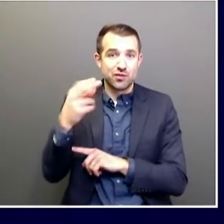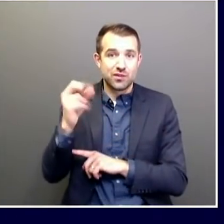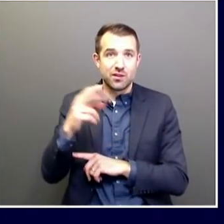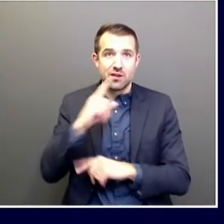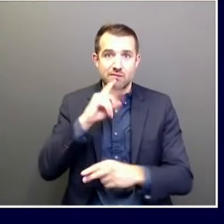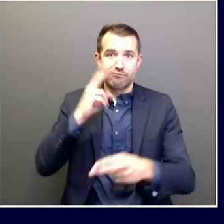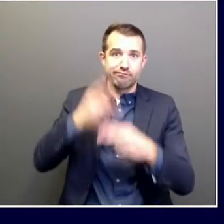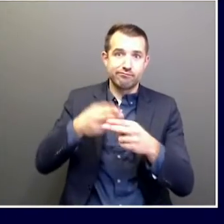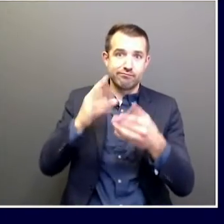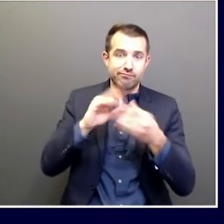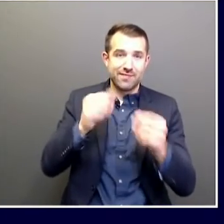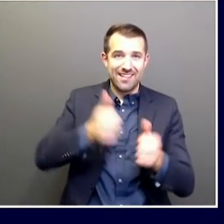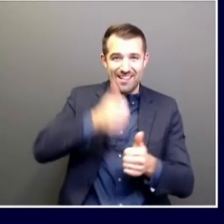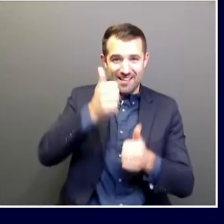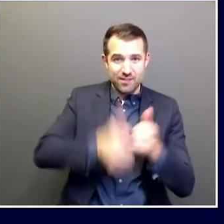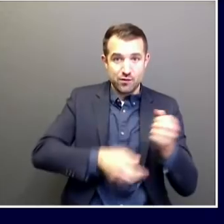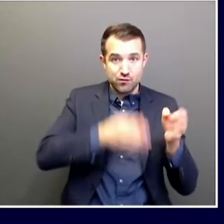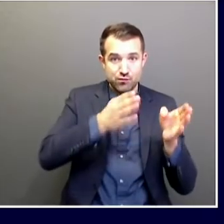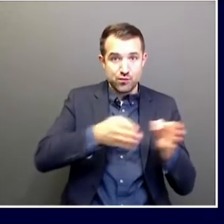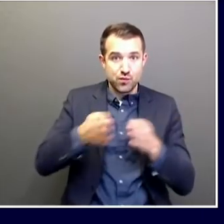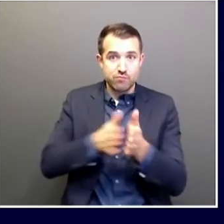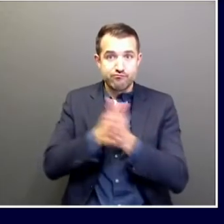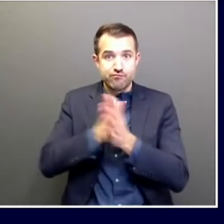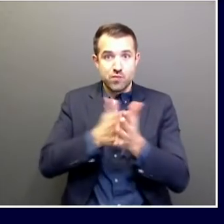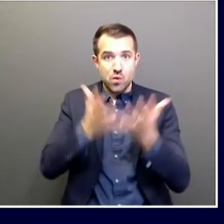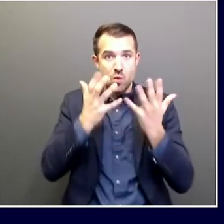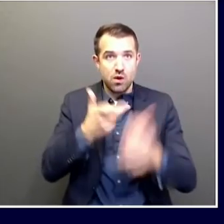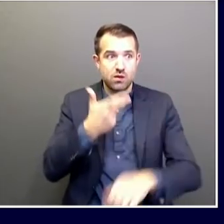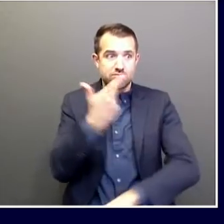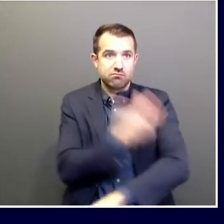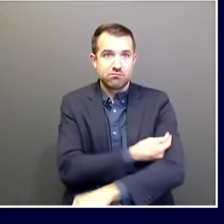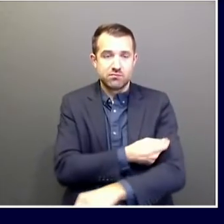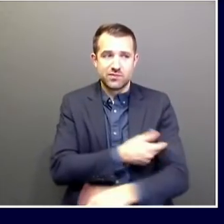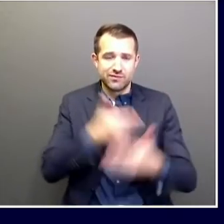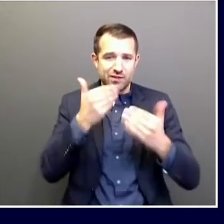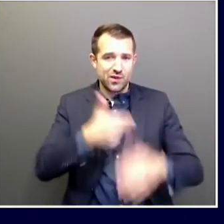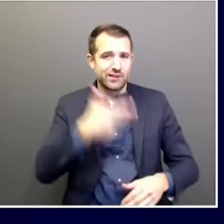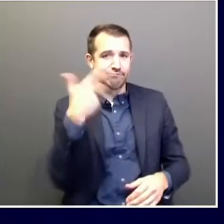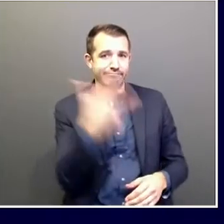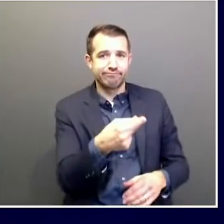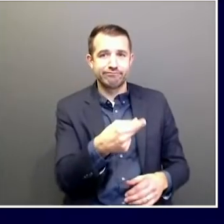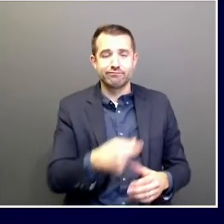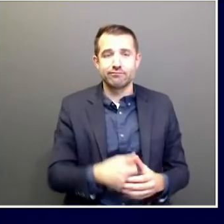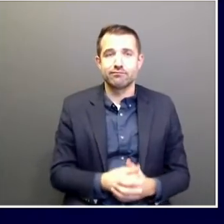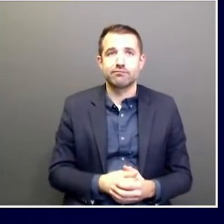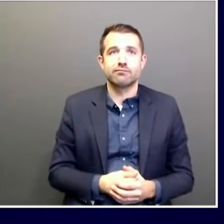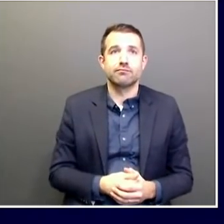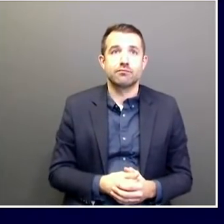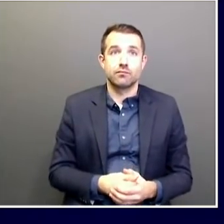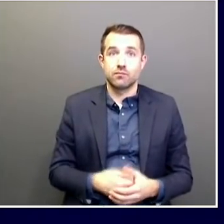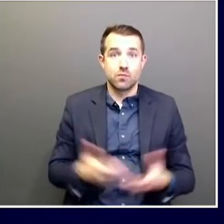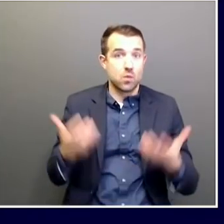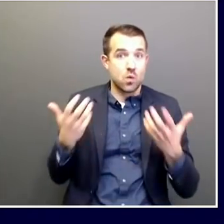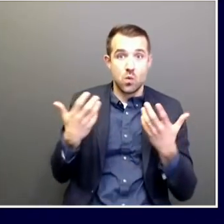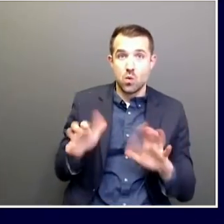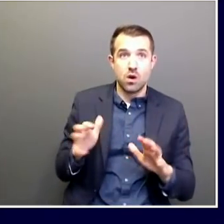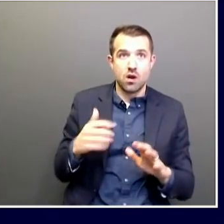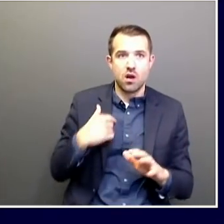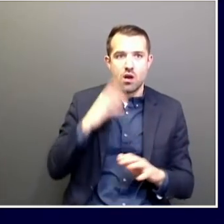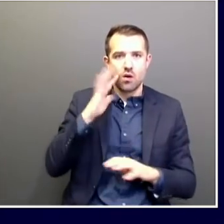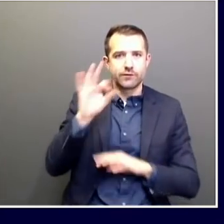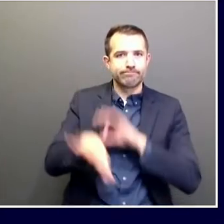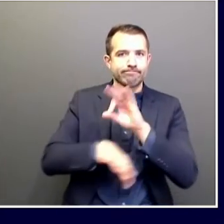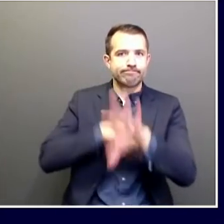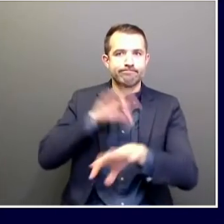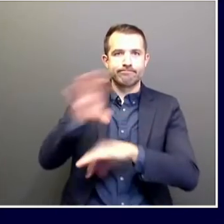individual who wants one a vaccine and try to convince the rest of them who don't to get a vaccine. But I do think it's going to be impossible for us to